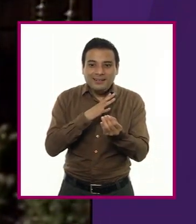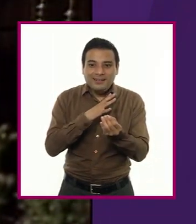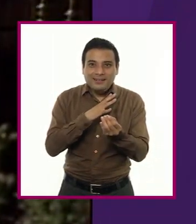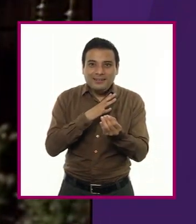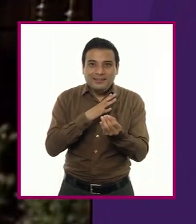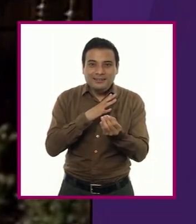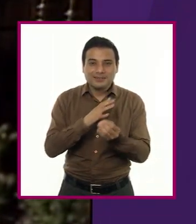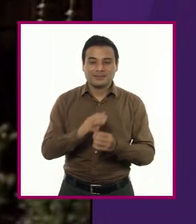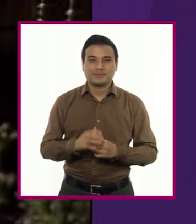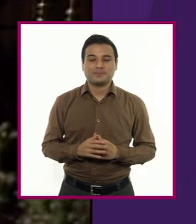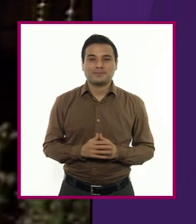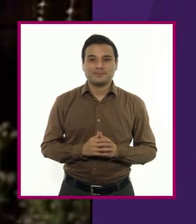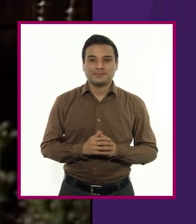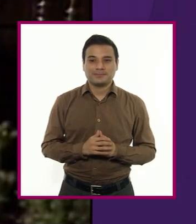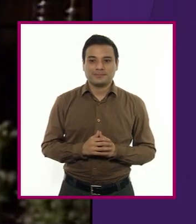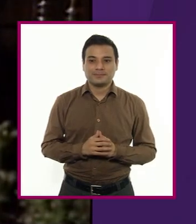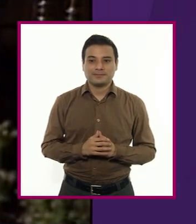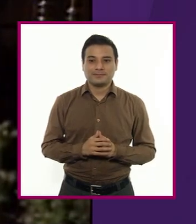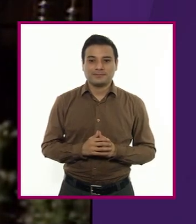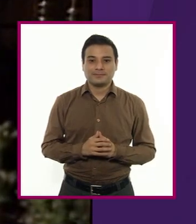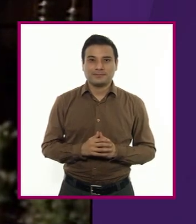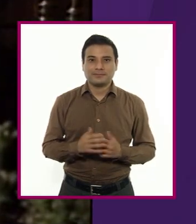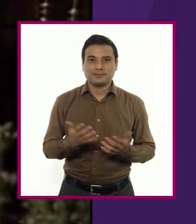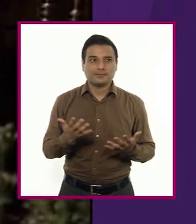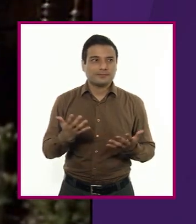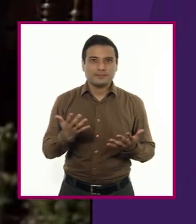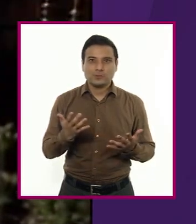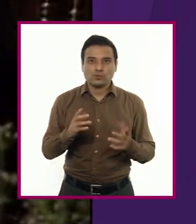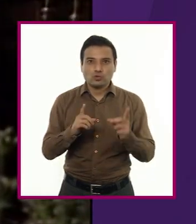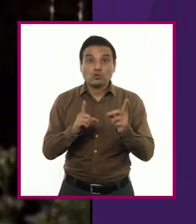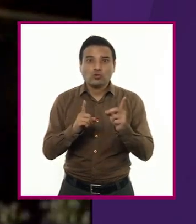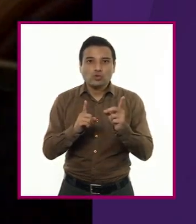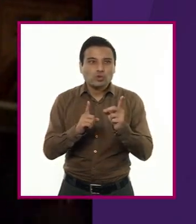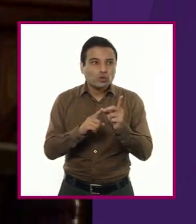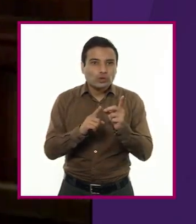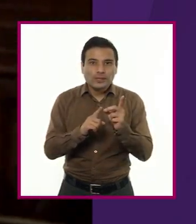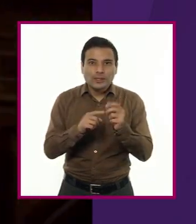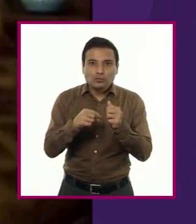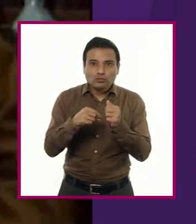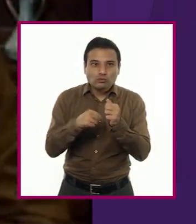Where do I put this? Here.